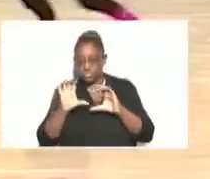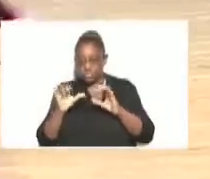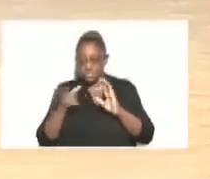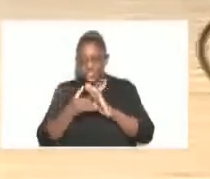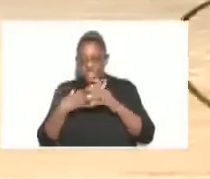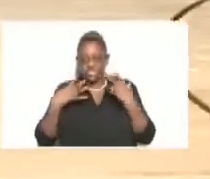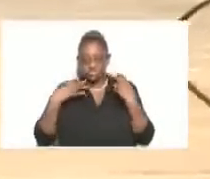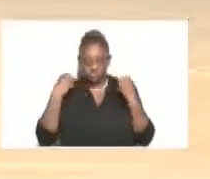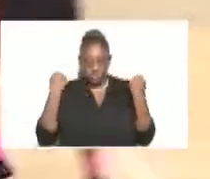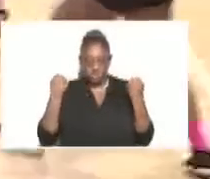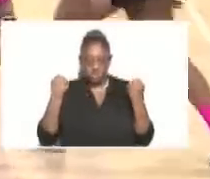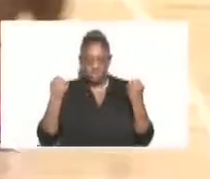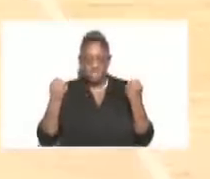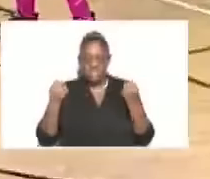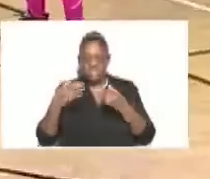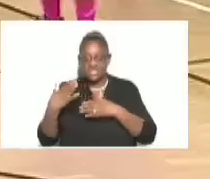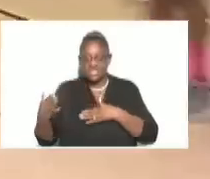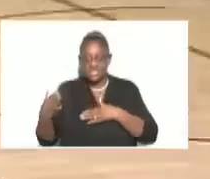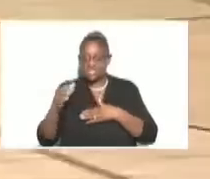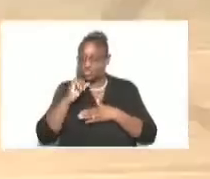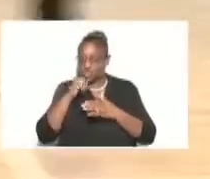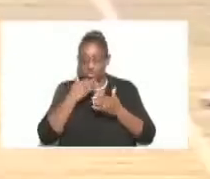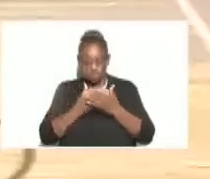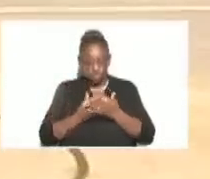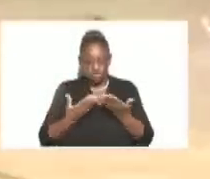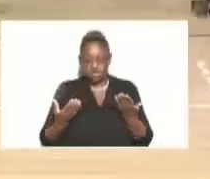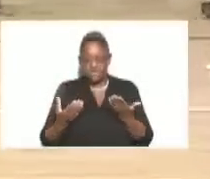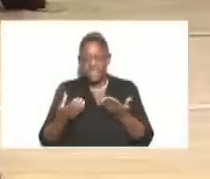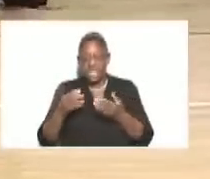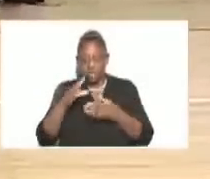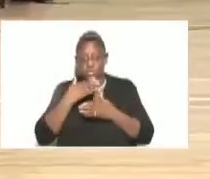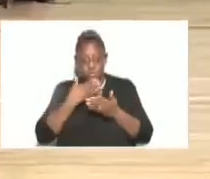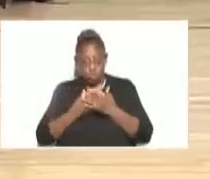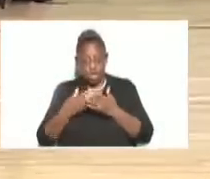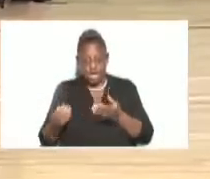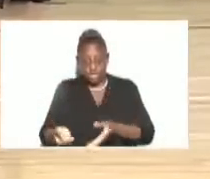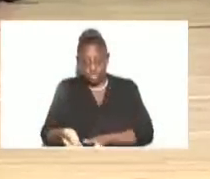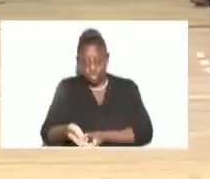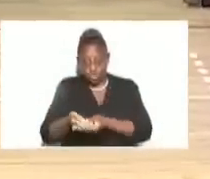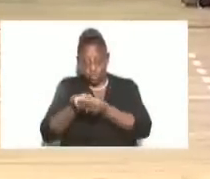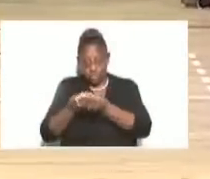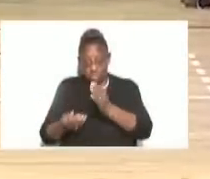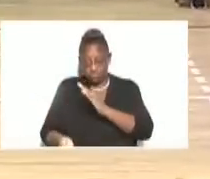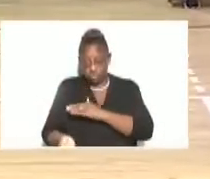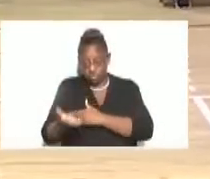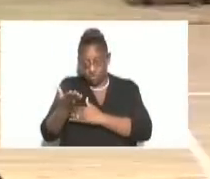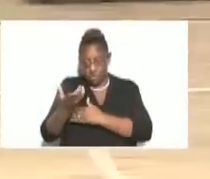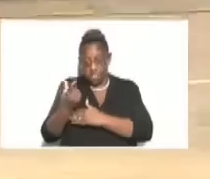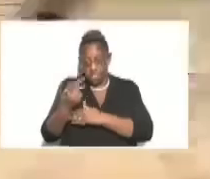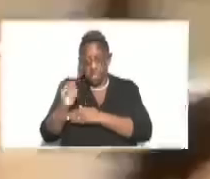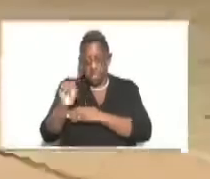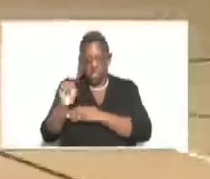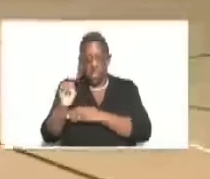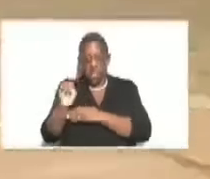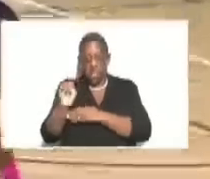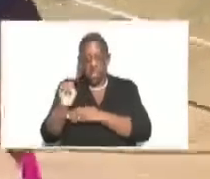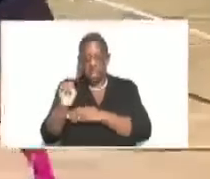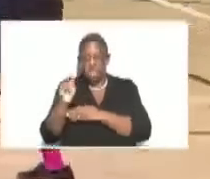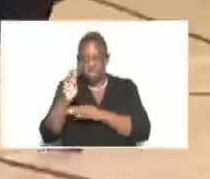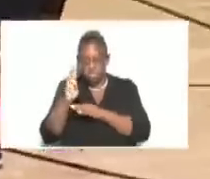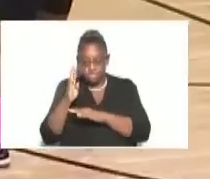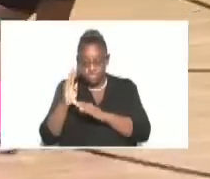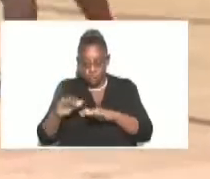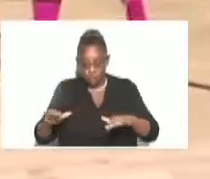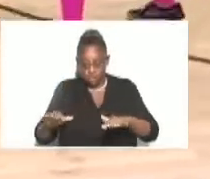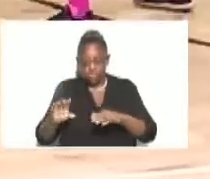strengthen those things that we are good at. And one of those things we are very good at is serving, and we did an awesome job of serving the ball. There are some things we need to work on,